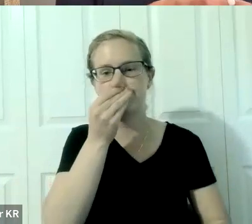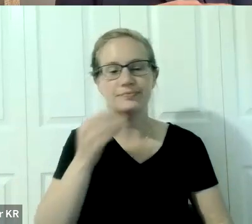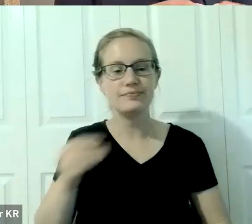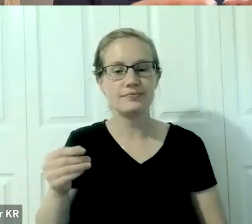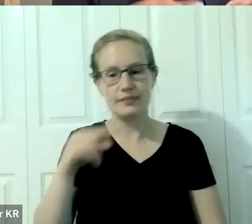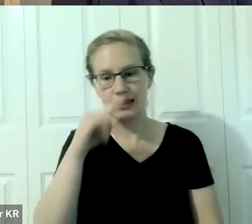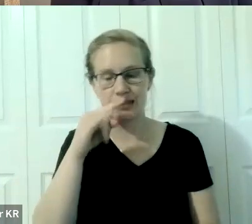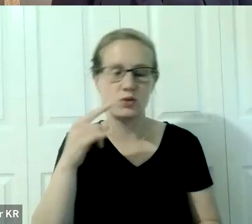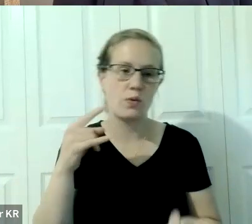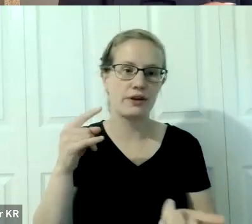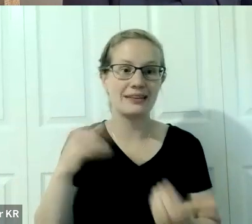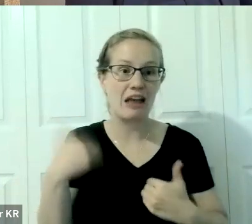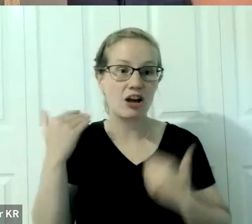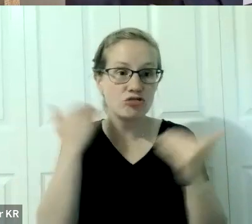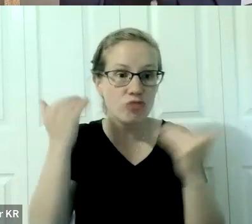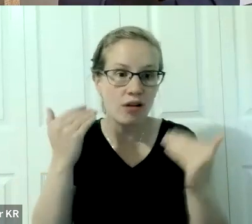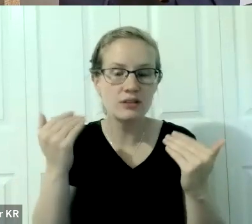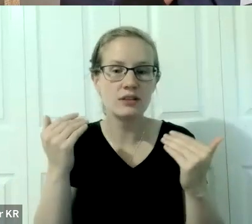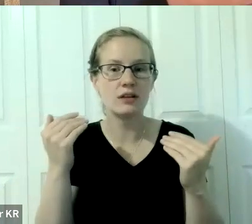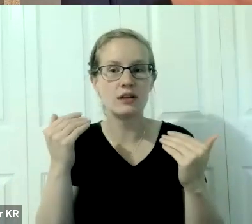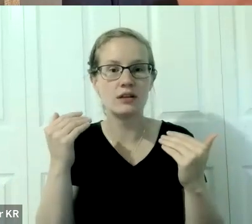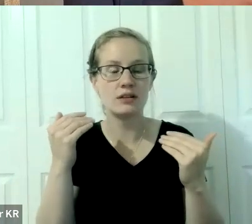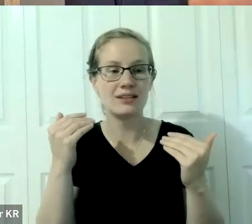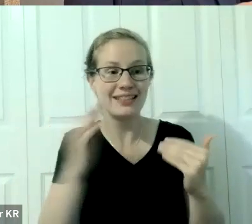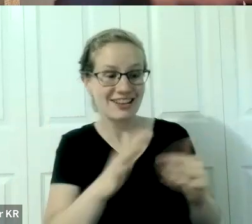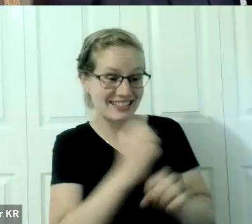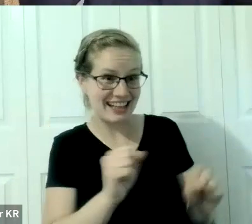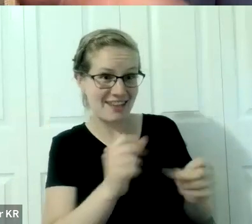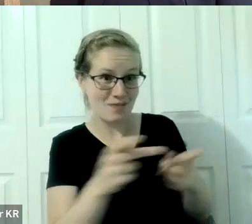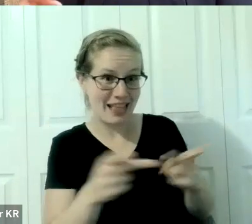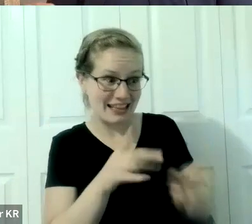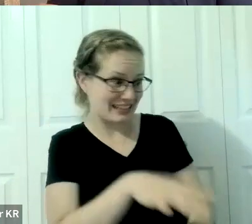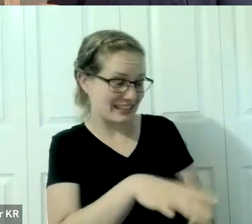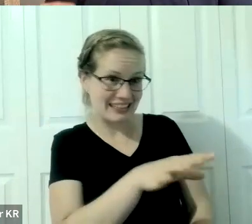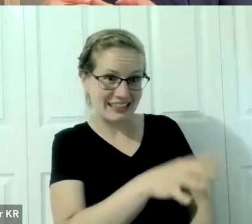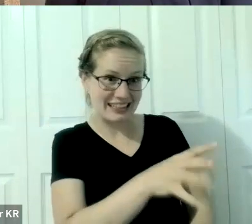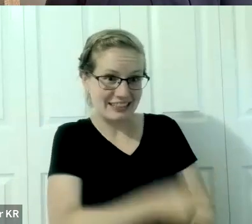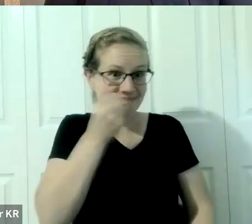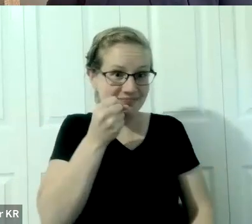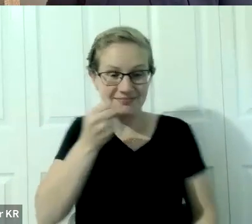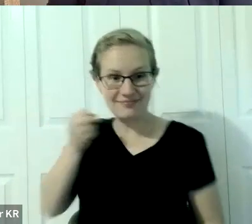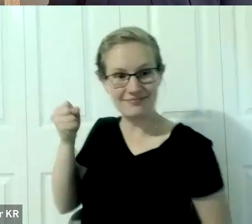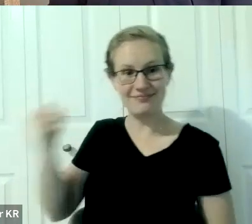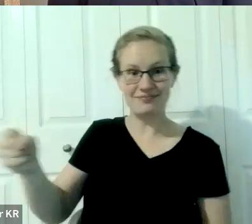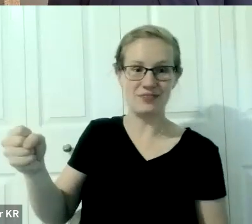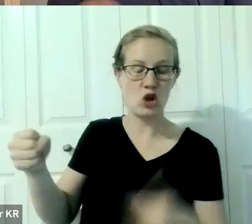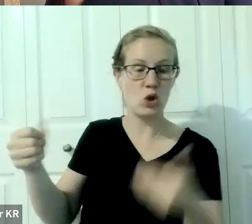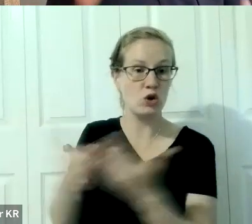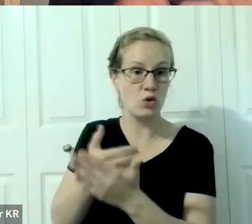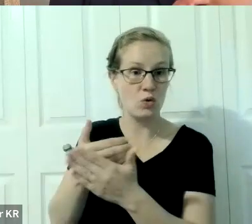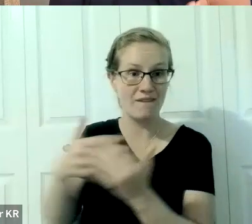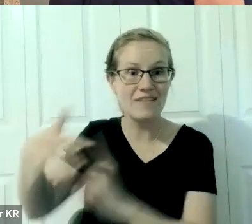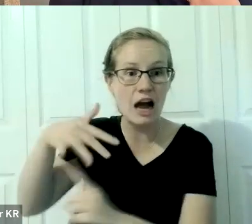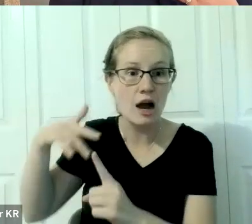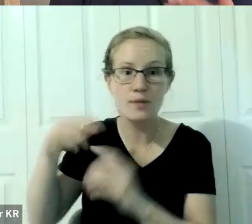kids or young adults are plucked out of their safety zone and put into a very new environment where they